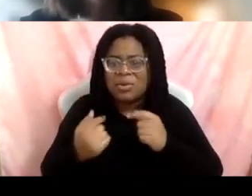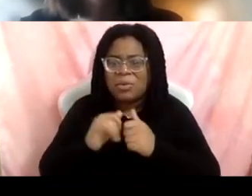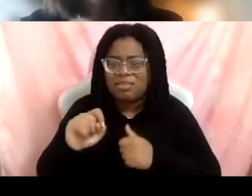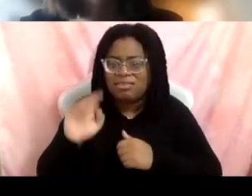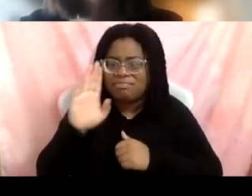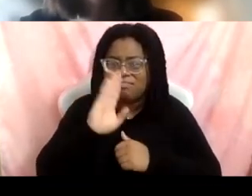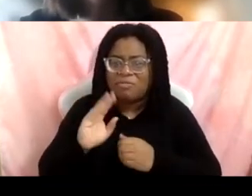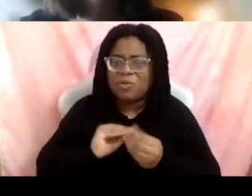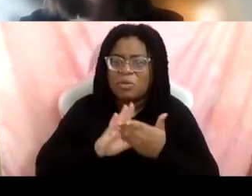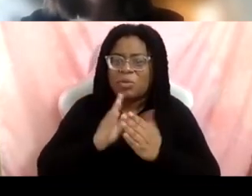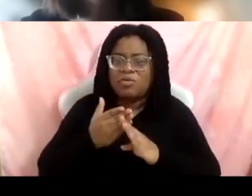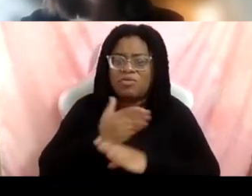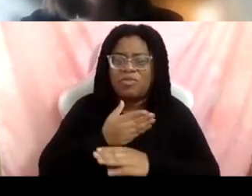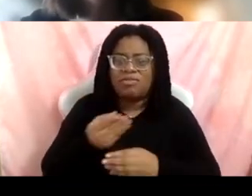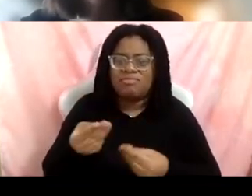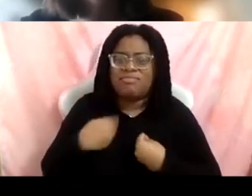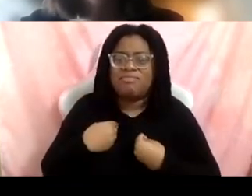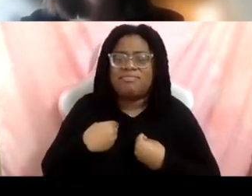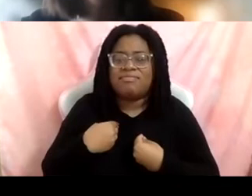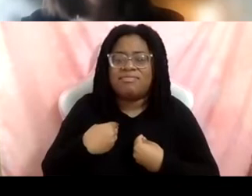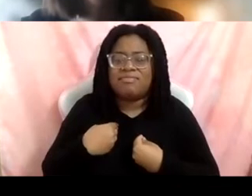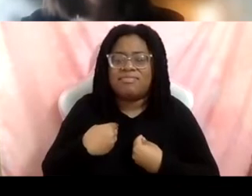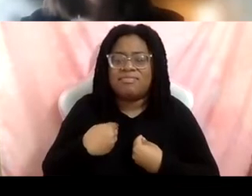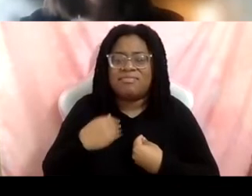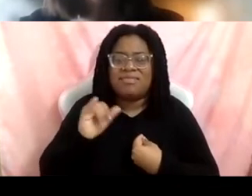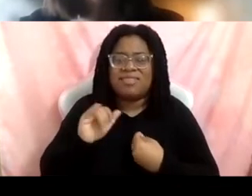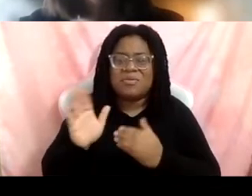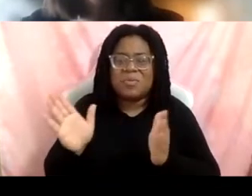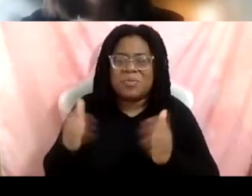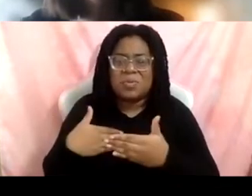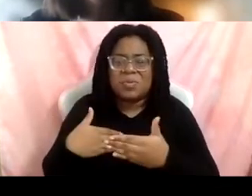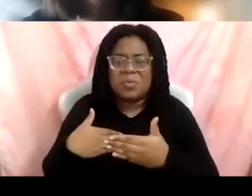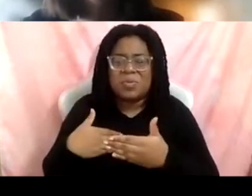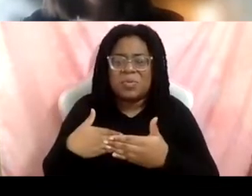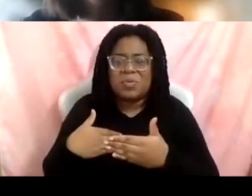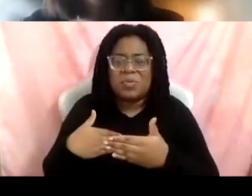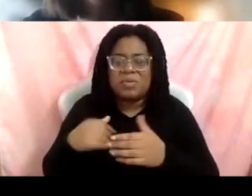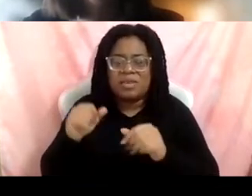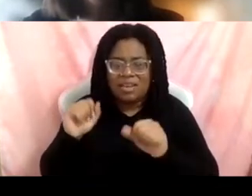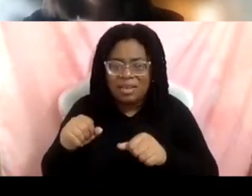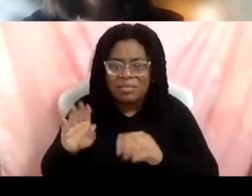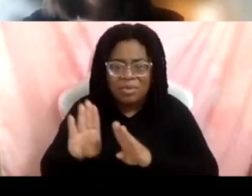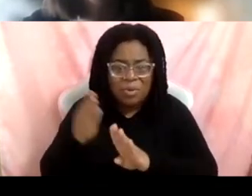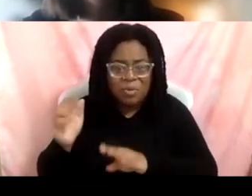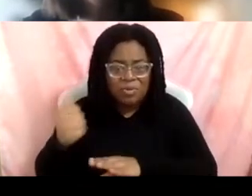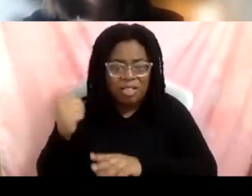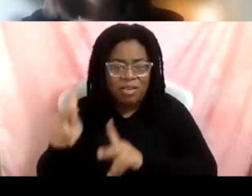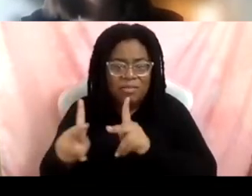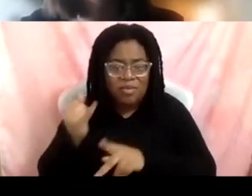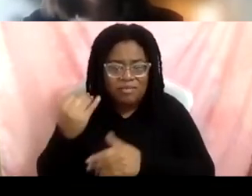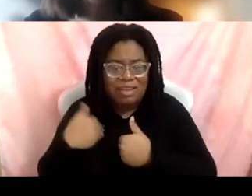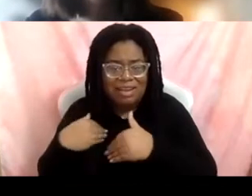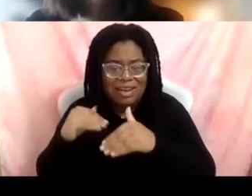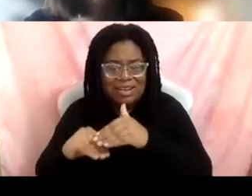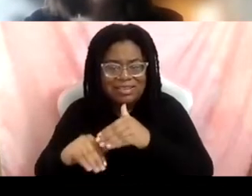before. And so they just gave me this, a room that could essentially be opened by other people if they had access to it. So